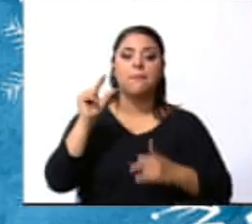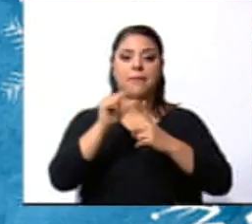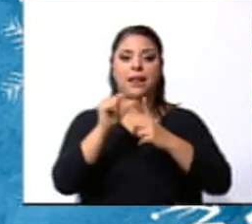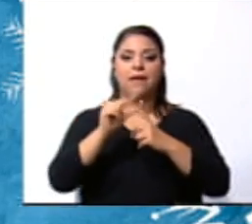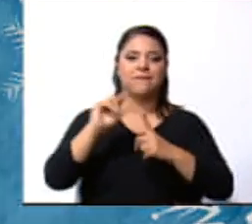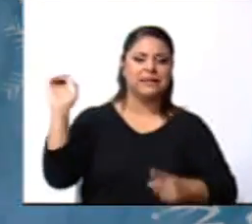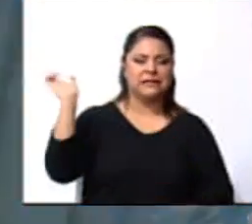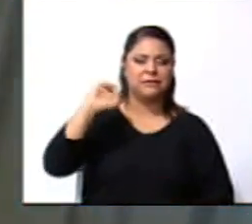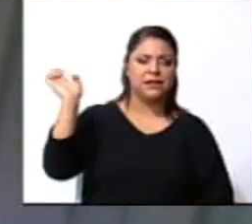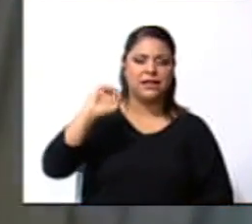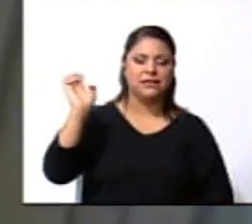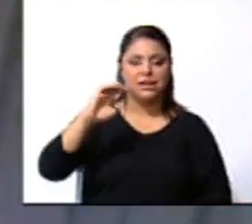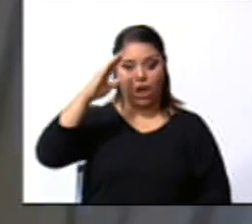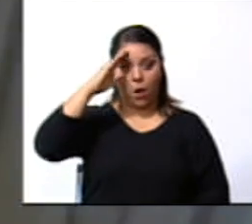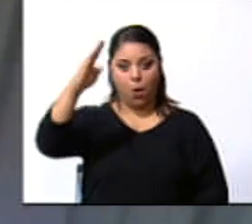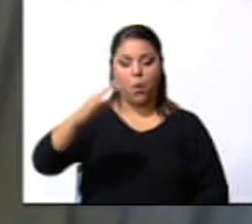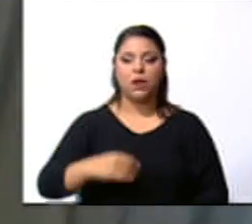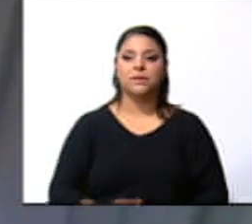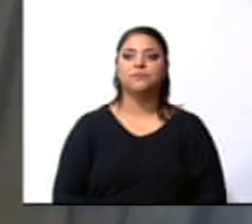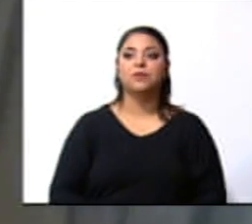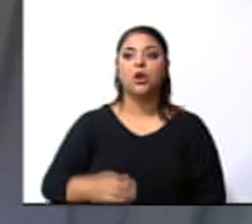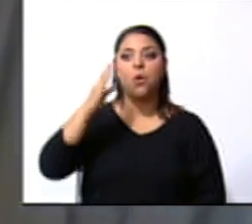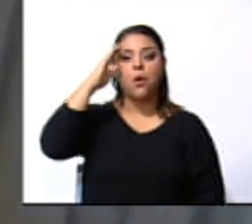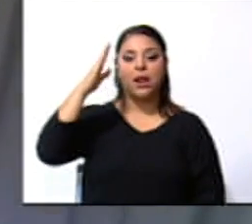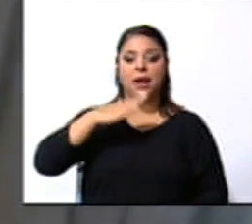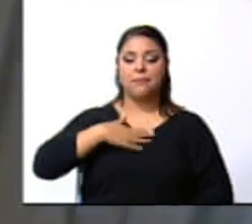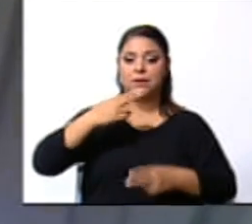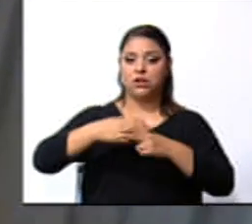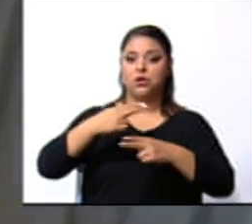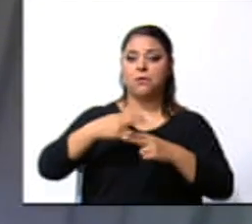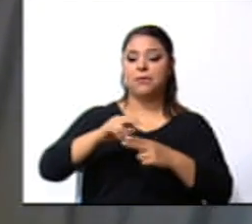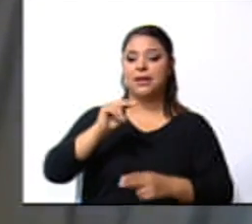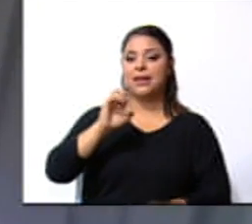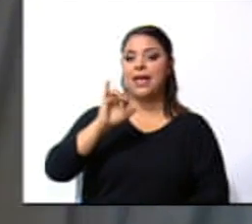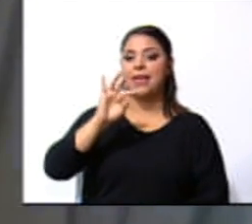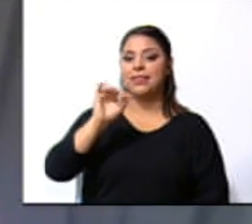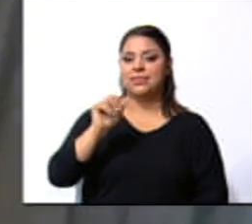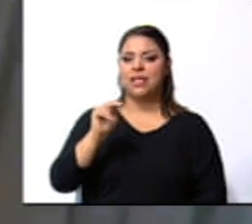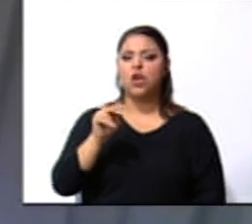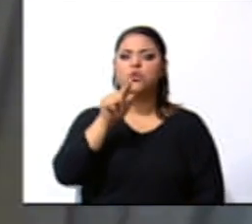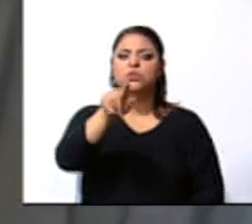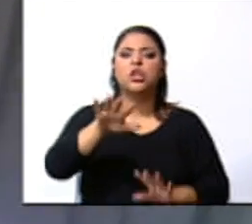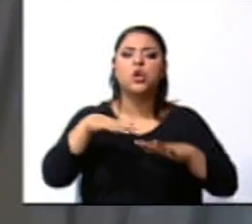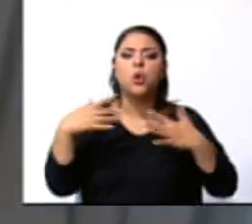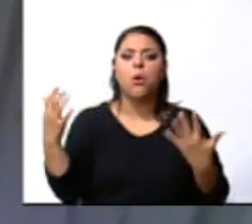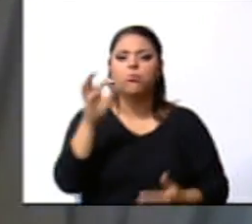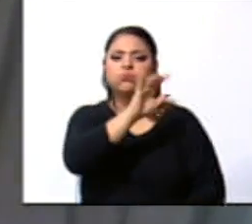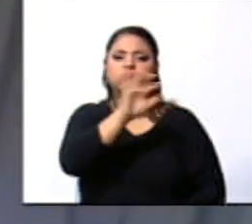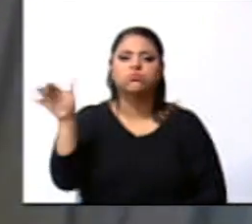Nathan. Hello, my name is Nathan. How do you spell emergency?